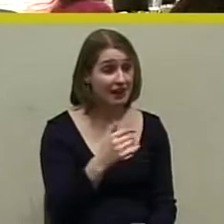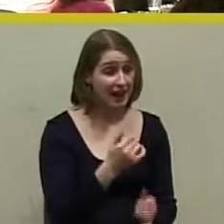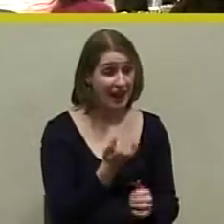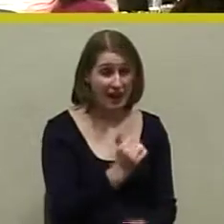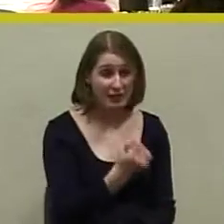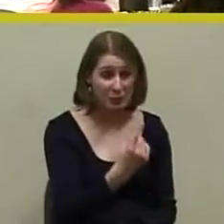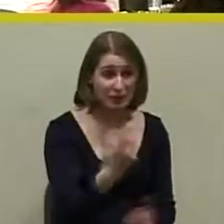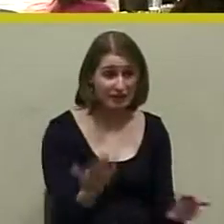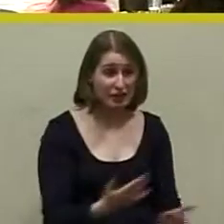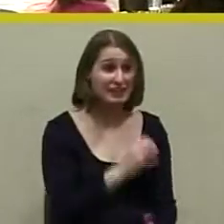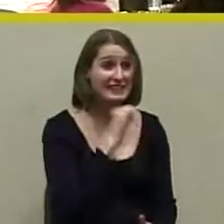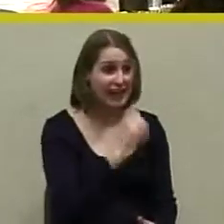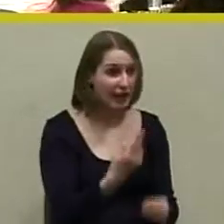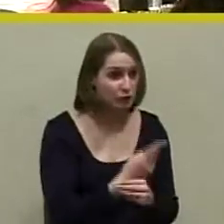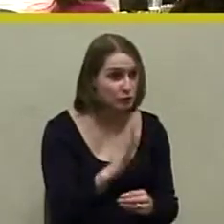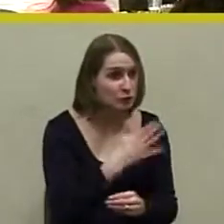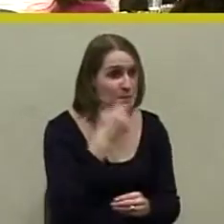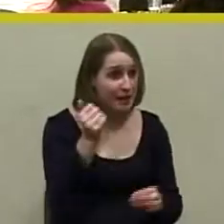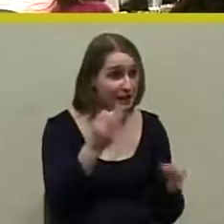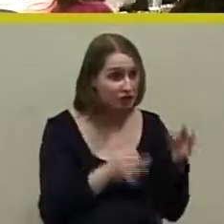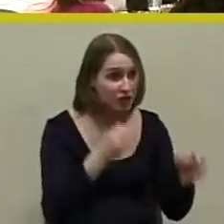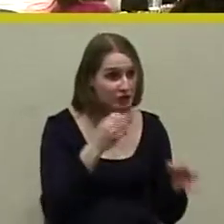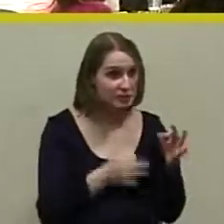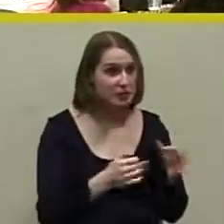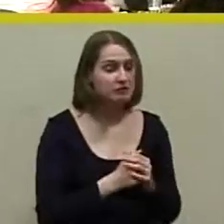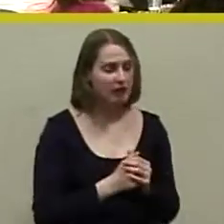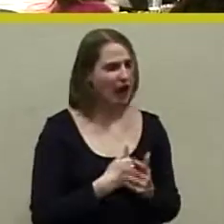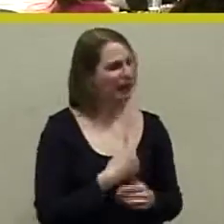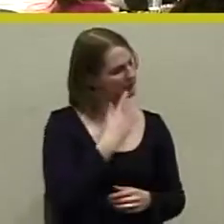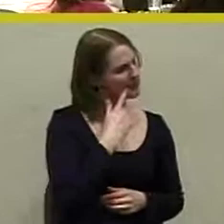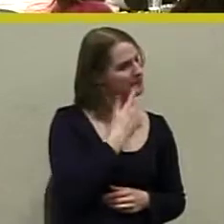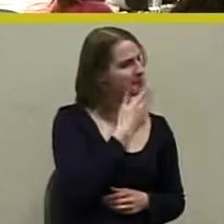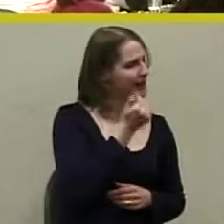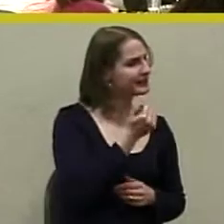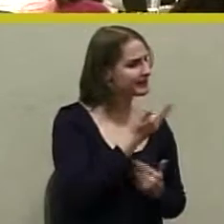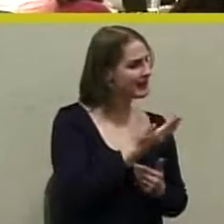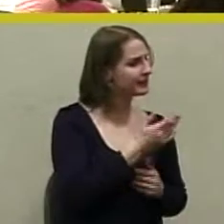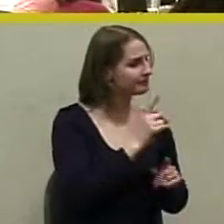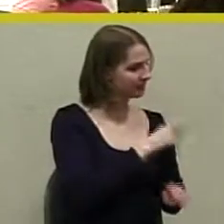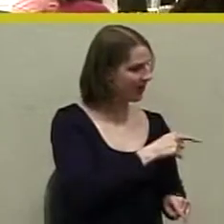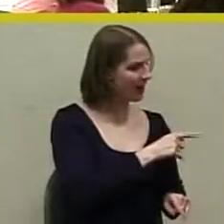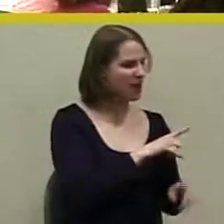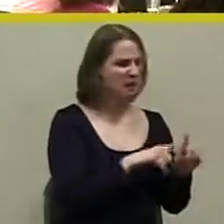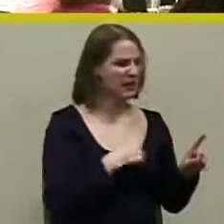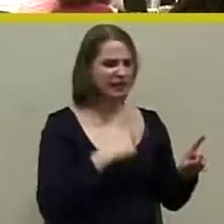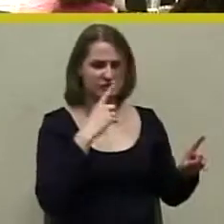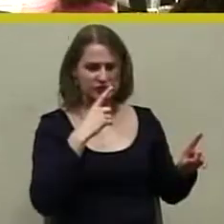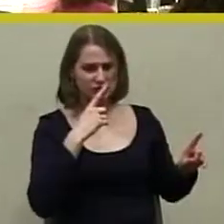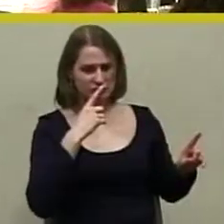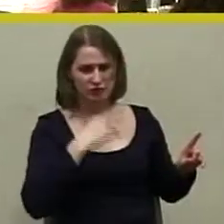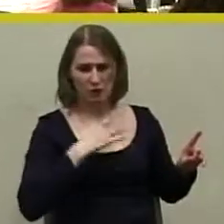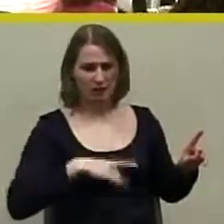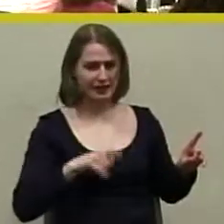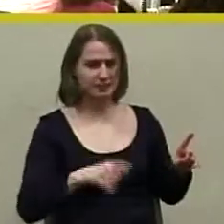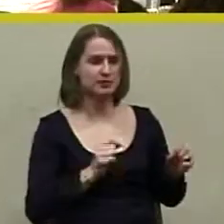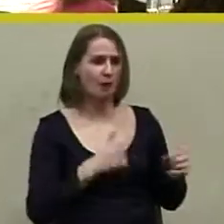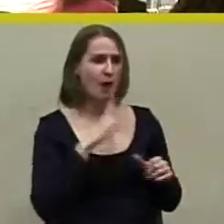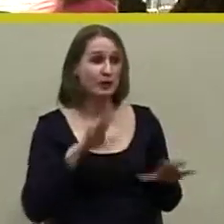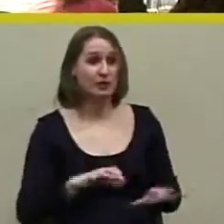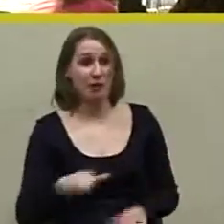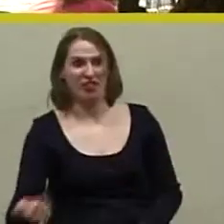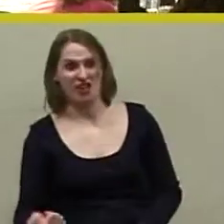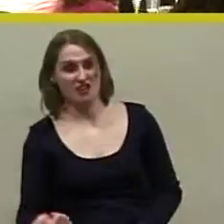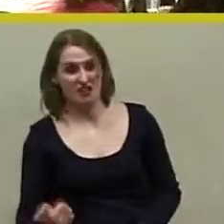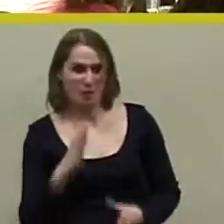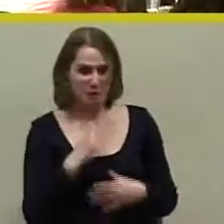Have you ever been in a situation and gone, you know, well, I really think this is the best way to do it, but I really don't like this kid. Right? I think I'm going to do it this way. Why? Because that's going to make his life miserable.